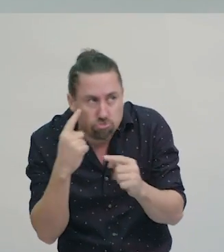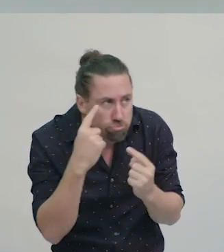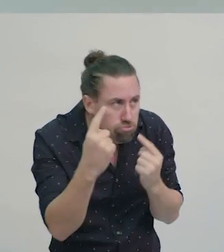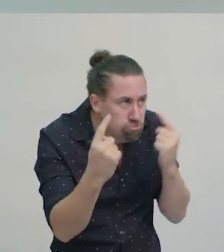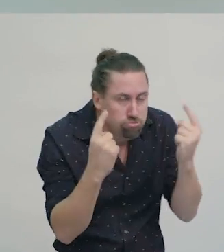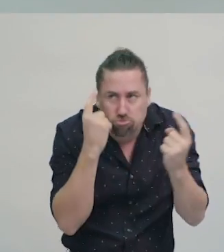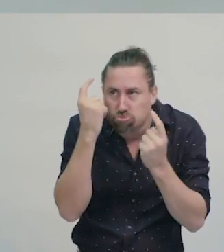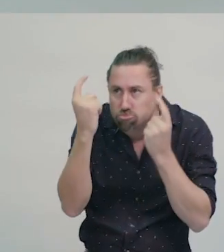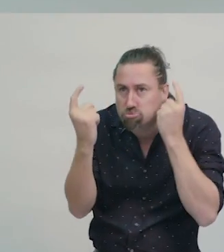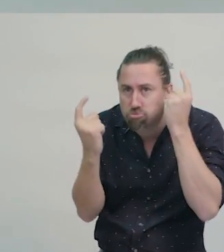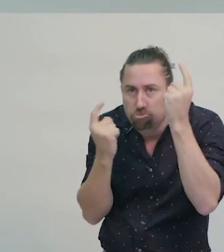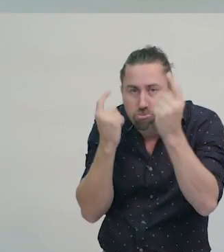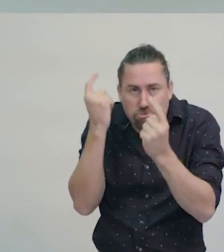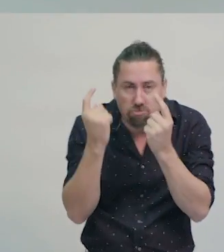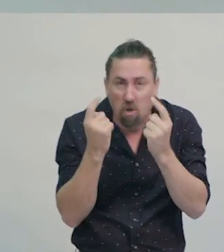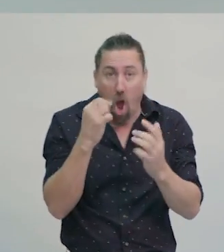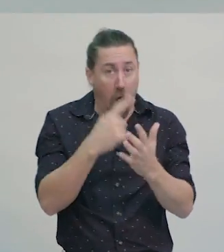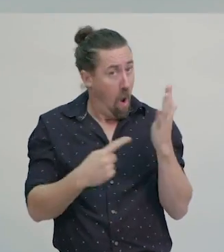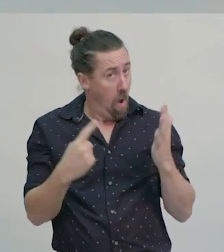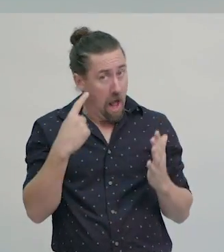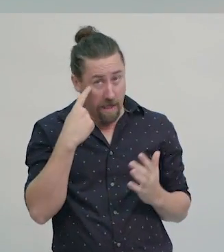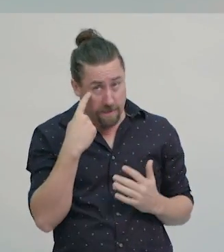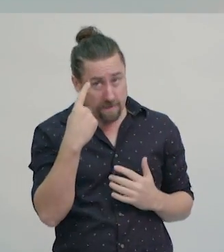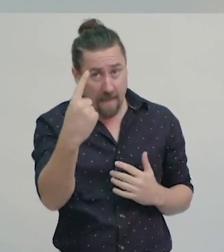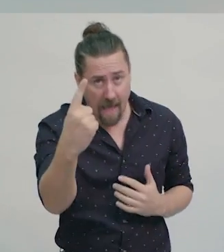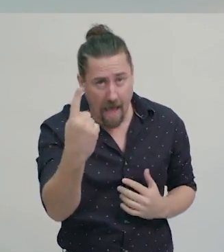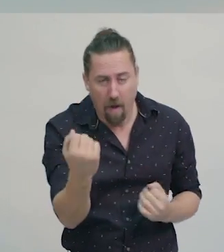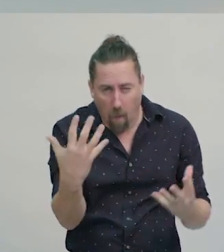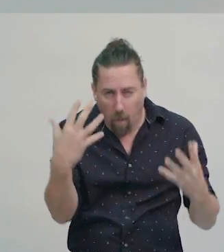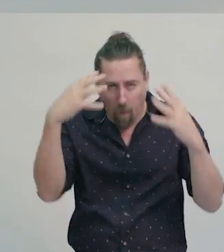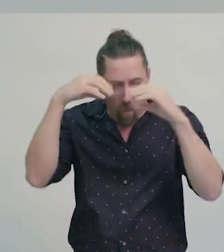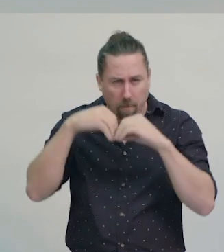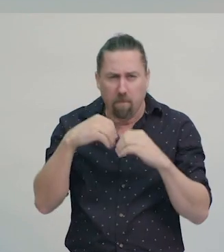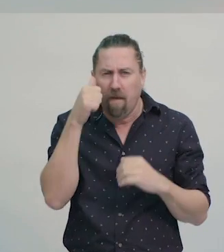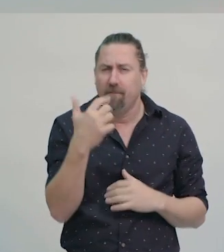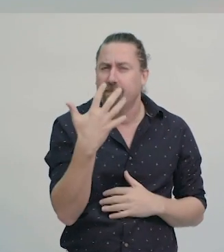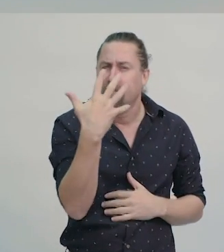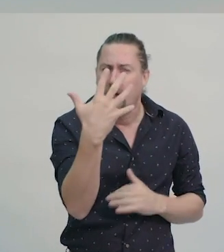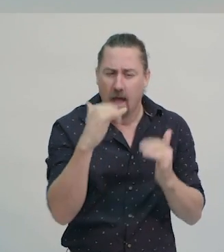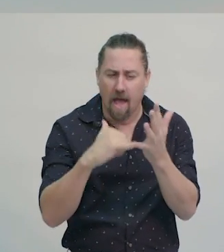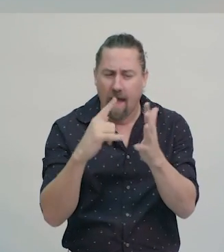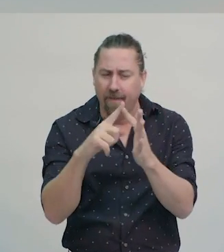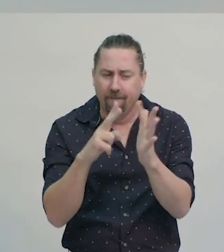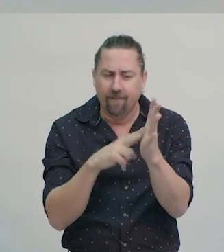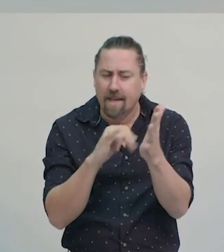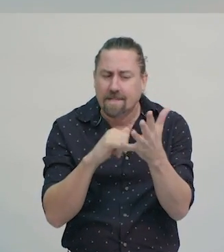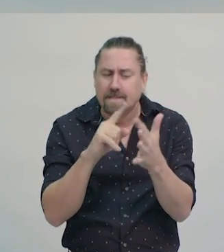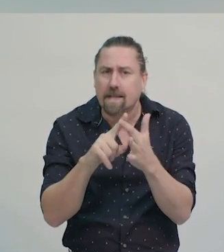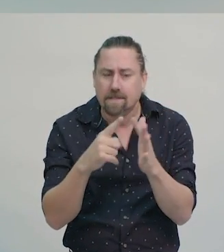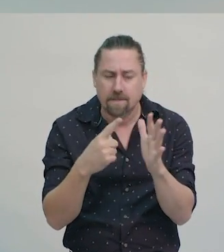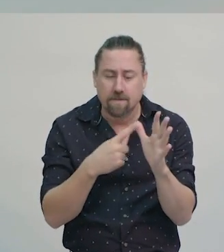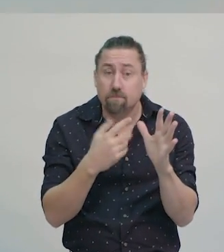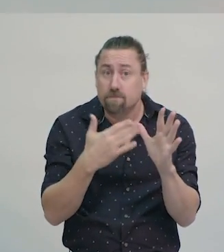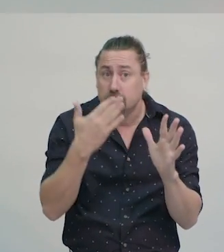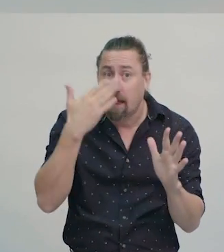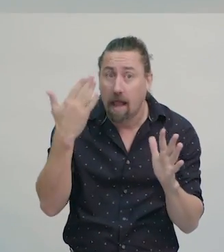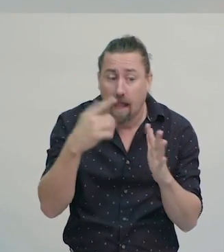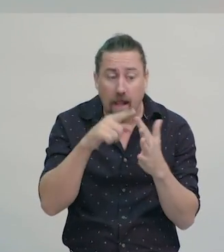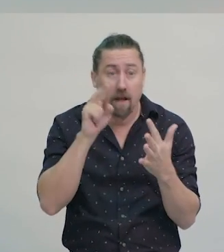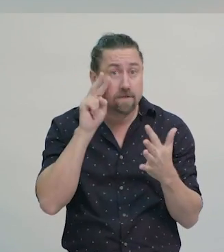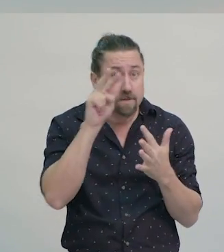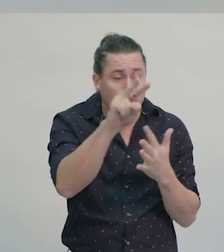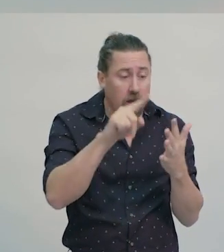Hi, I'm Jane. I'm going outside soon, and this is something I'm definitely taking with me. An umbrella.